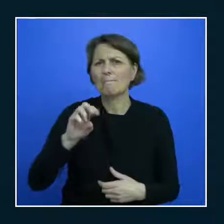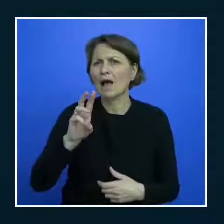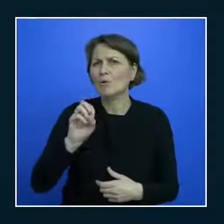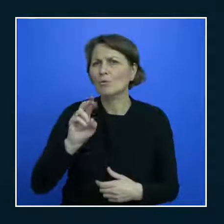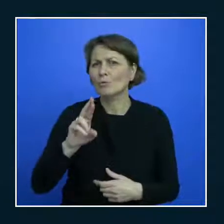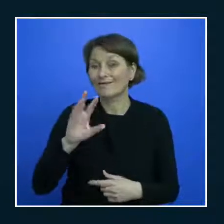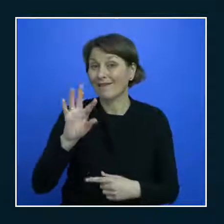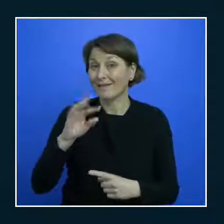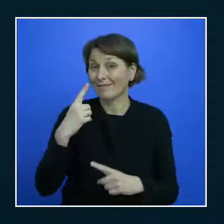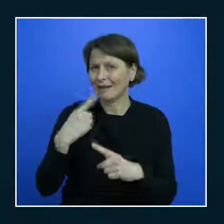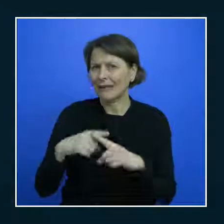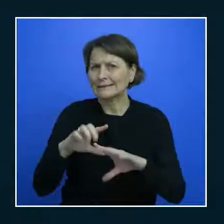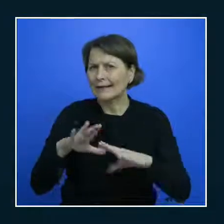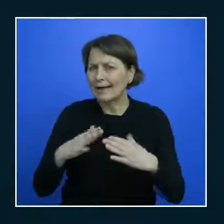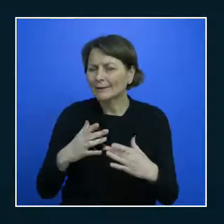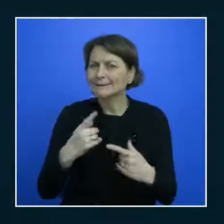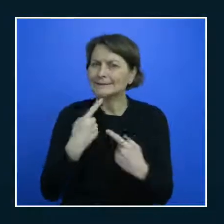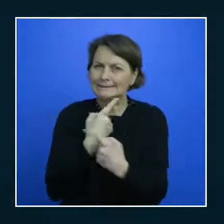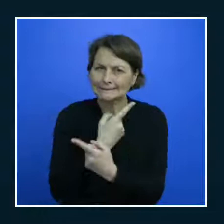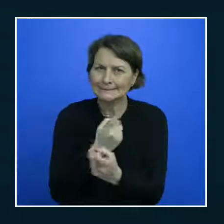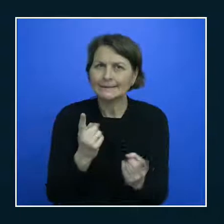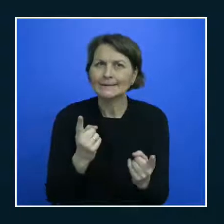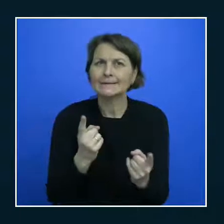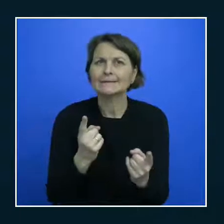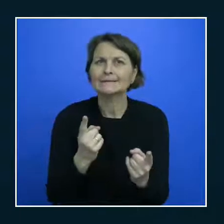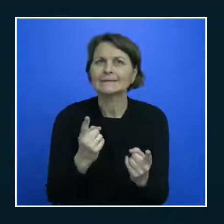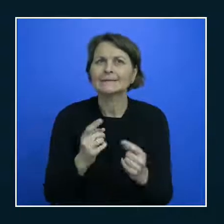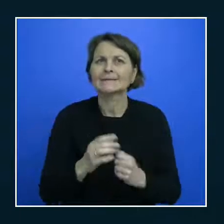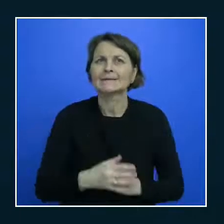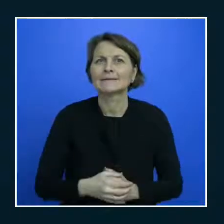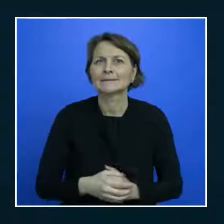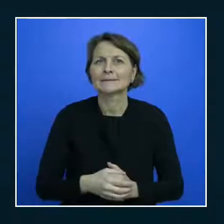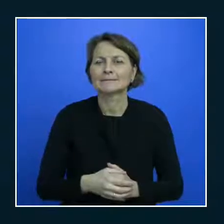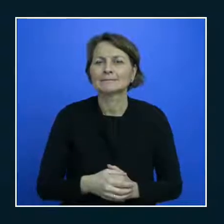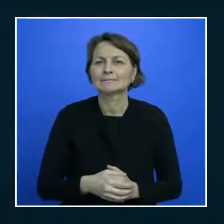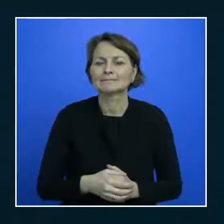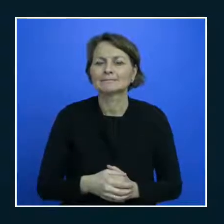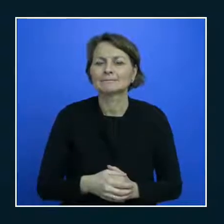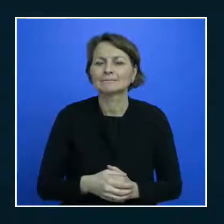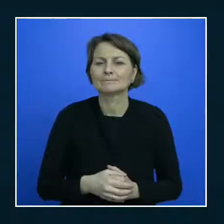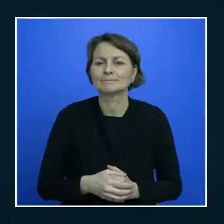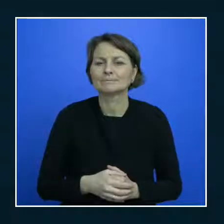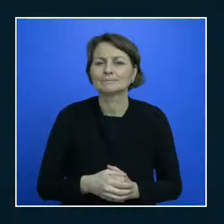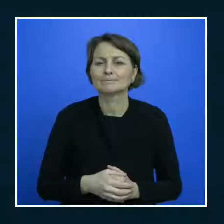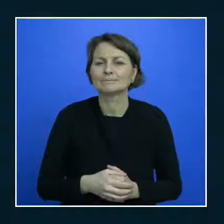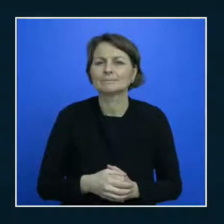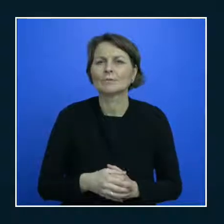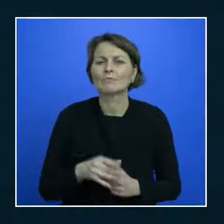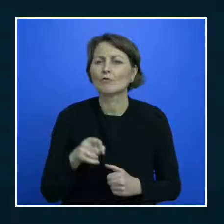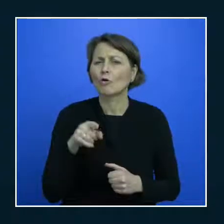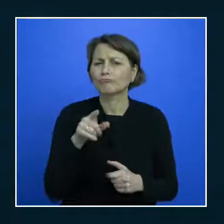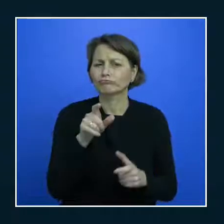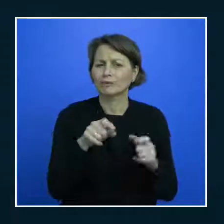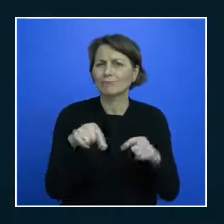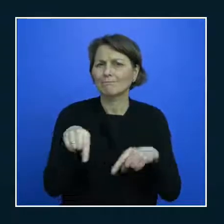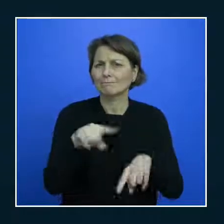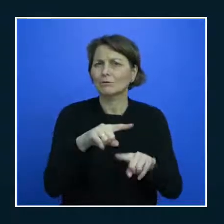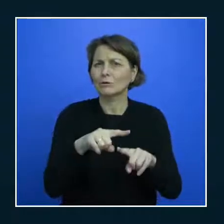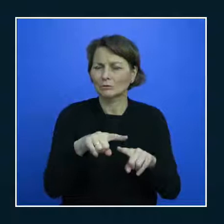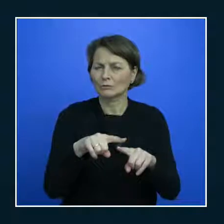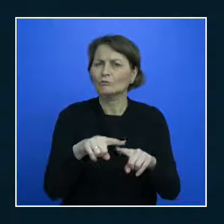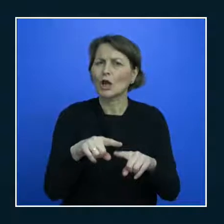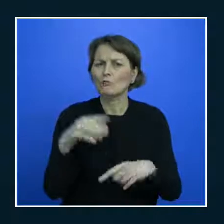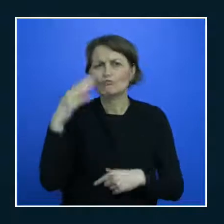introduced it like this is cool for low code for people who are familiar